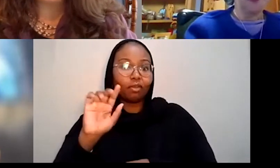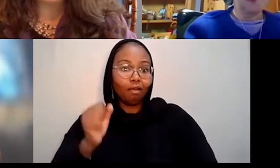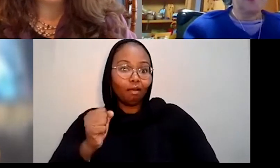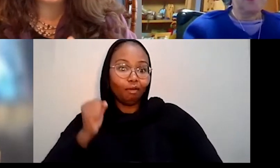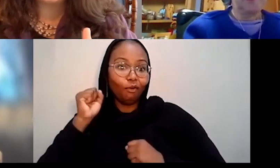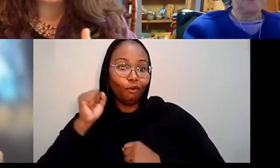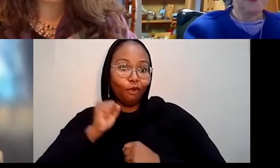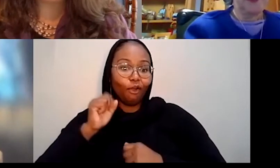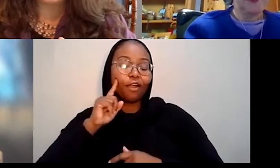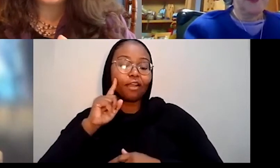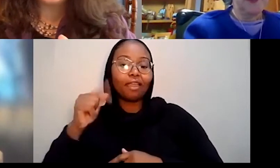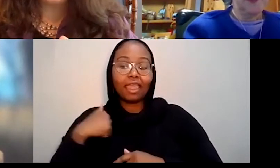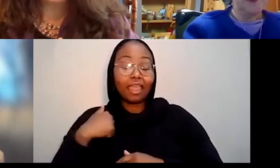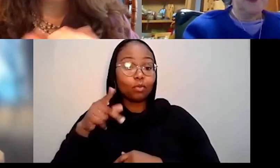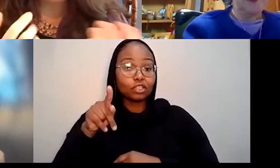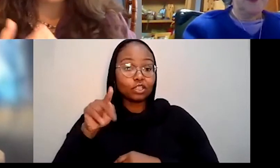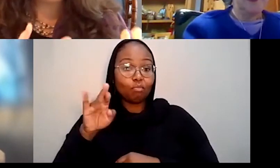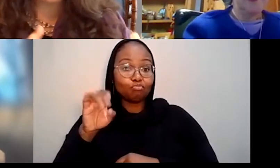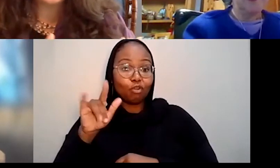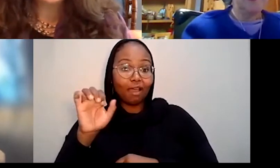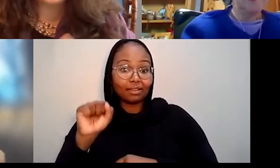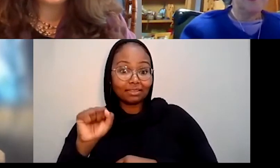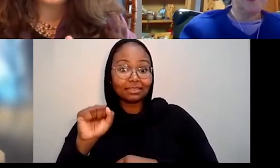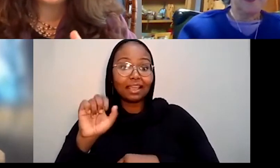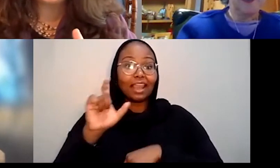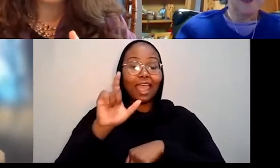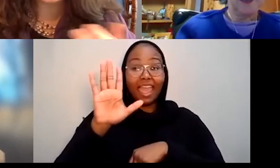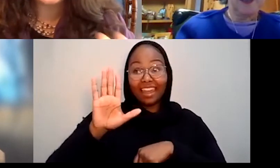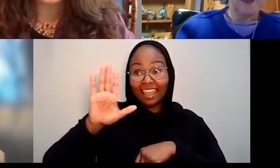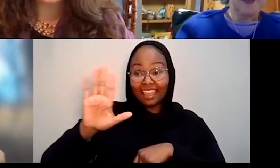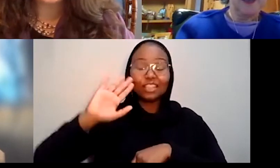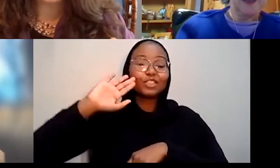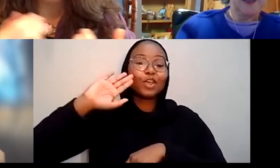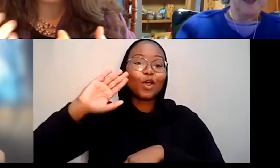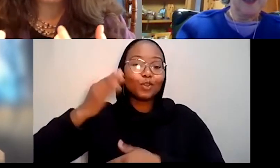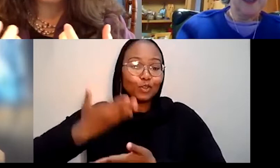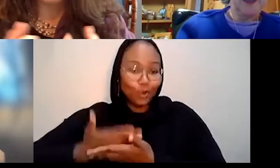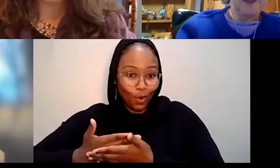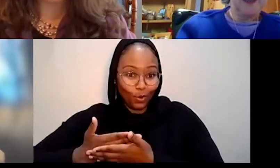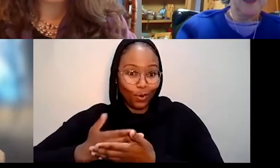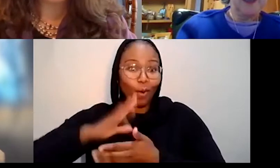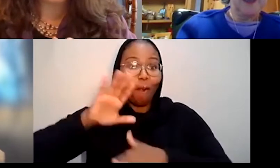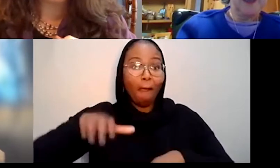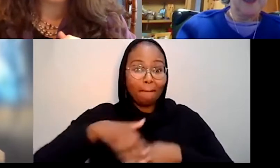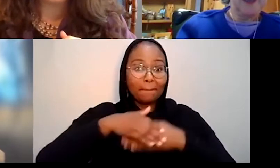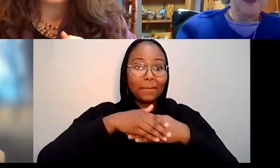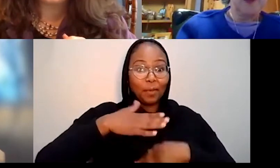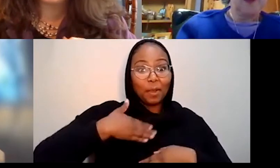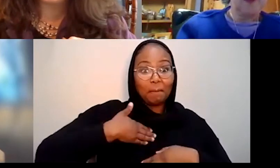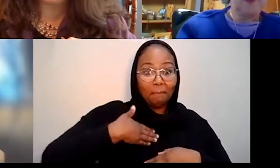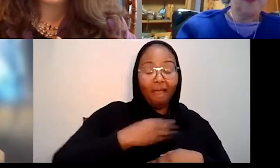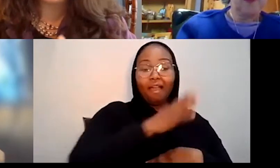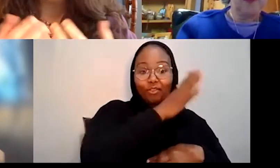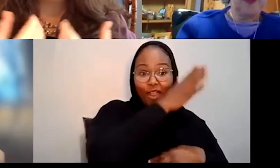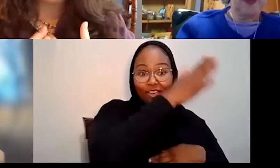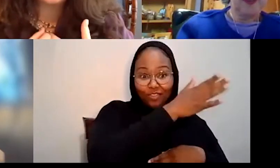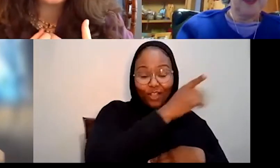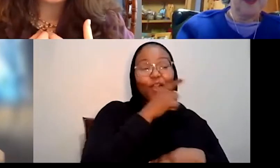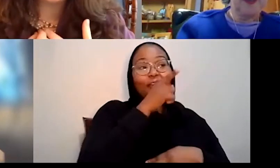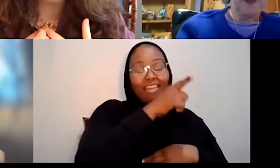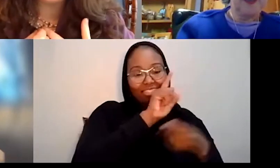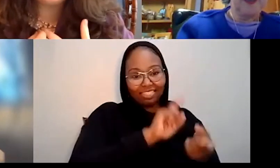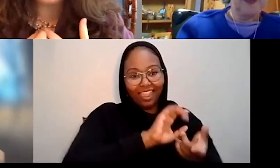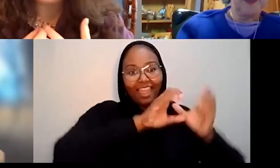Church of England. And his daughter married my grandfather, who was Catholic, and my grandmother converted to Catholicism. And